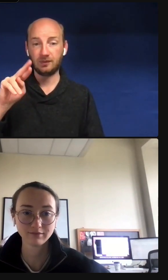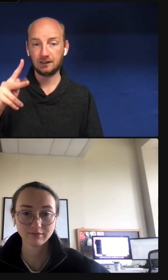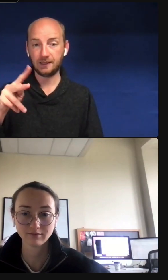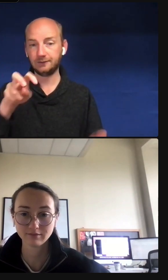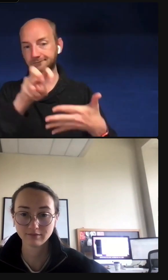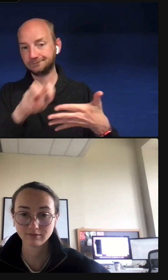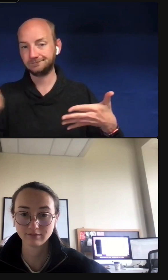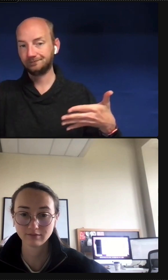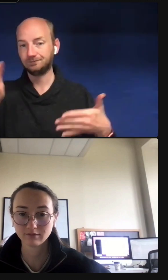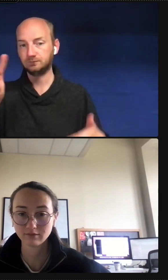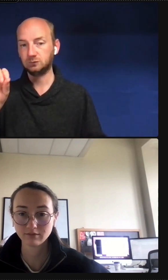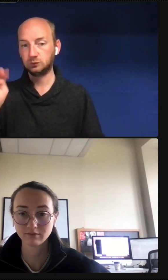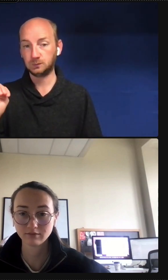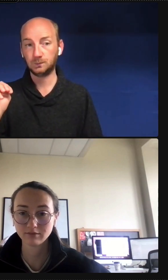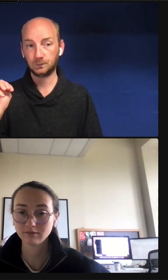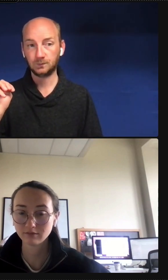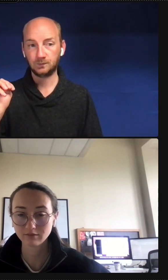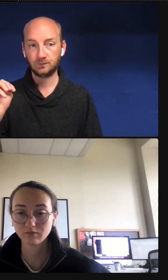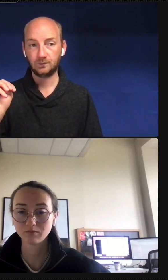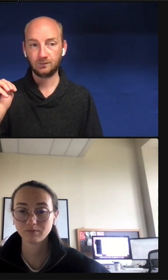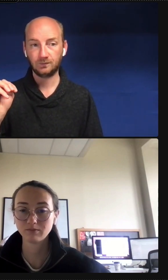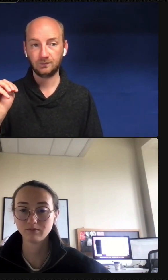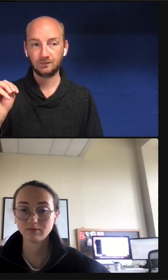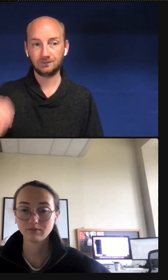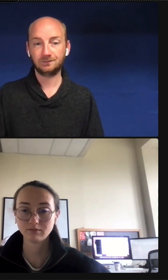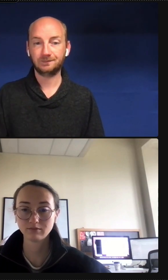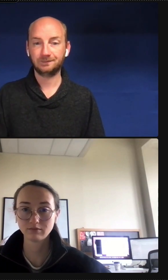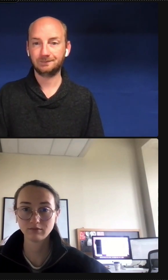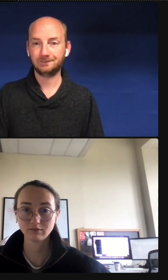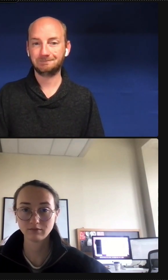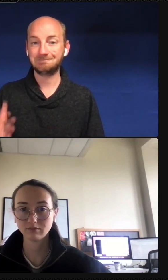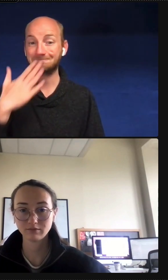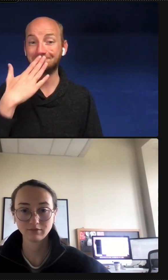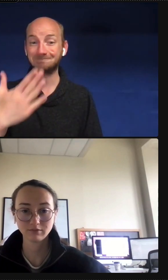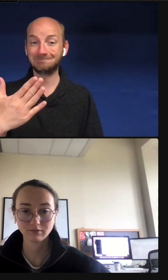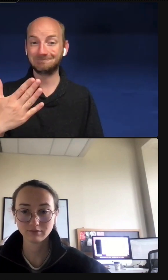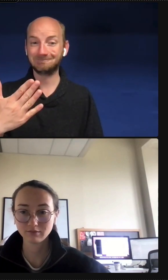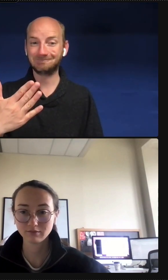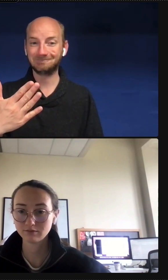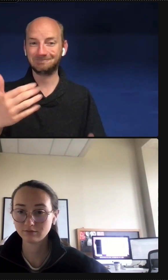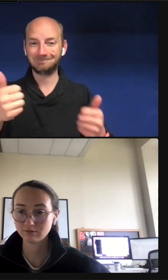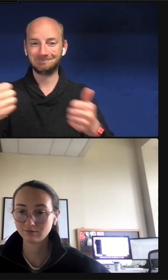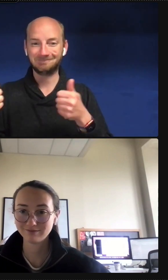I just posted in the chat for the Q&A for trainees. Thanks, everyone, for coming today.